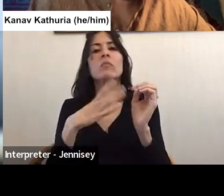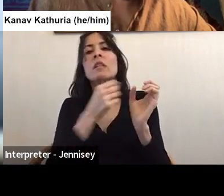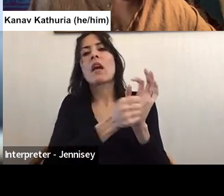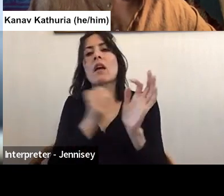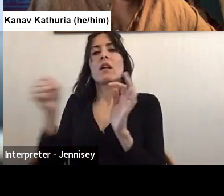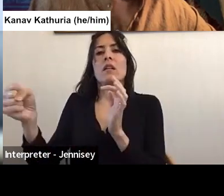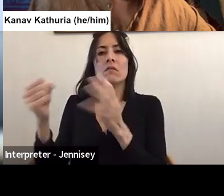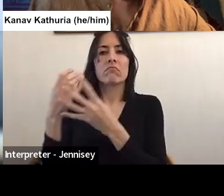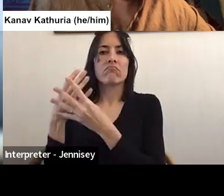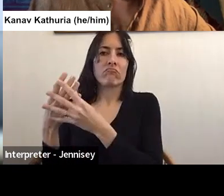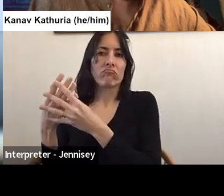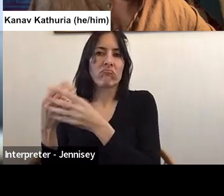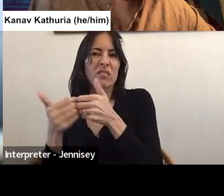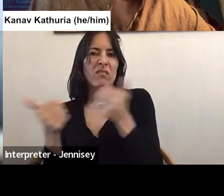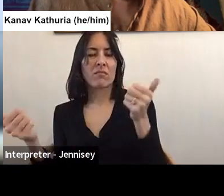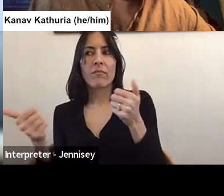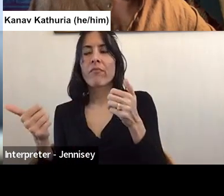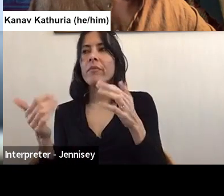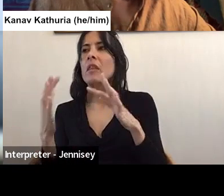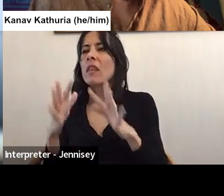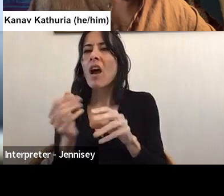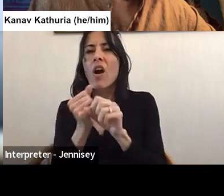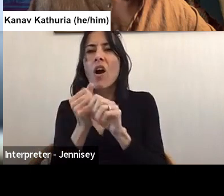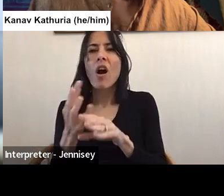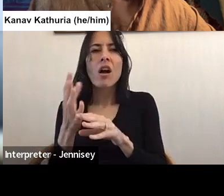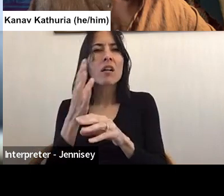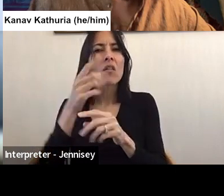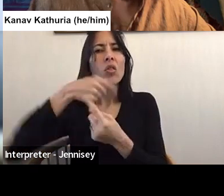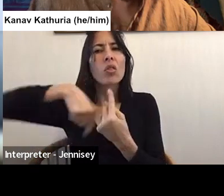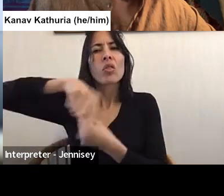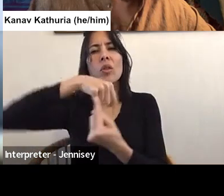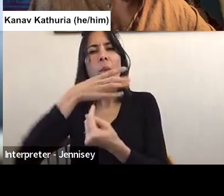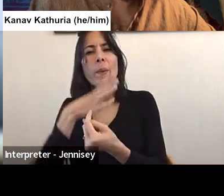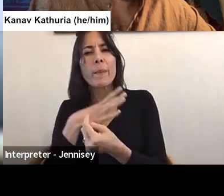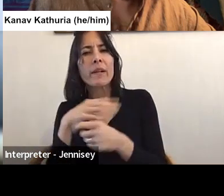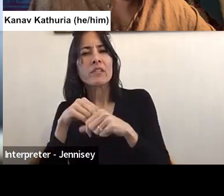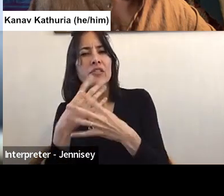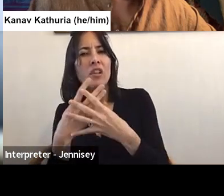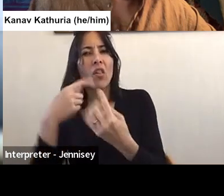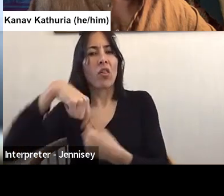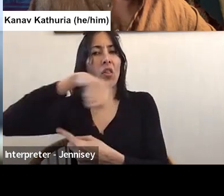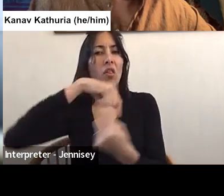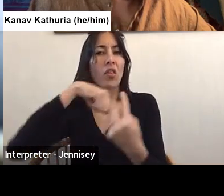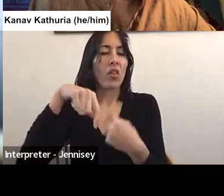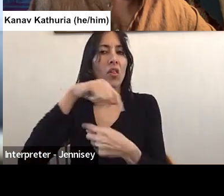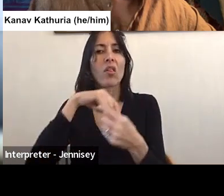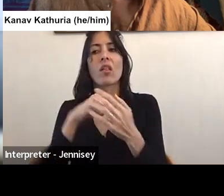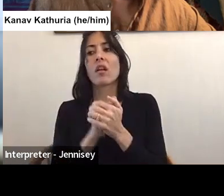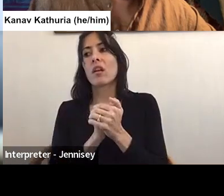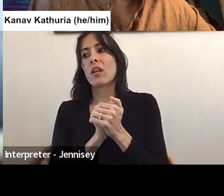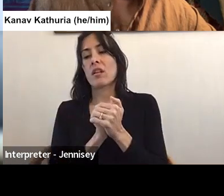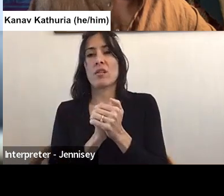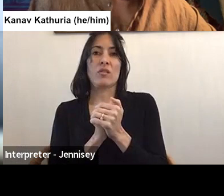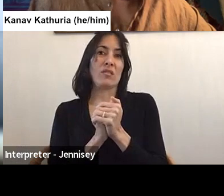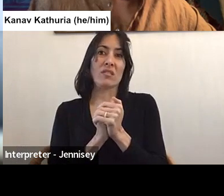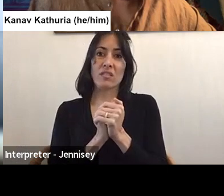it not only did it create this infighting, but it also made other people, because they had to let us out to shower. So they would lock everybody down and